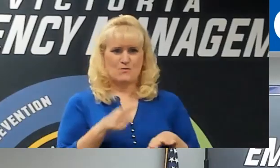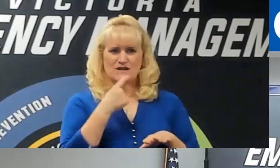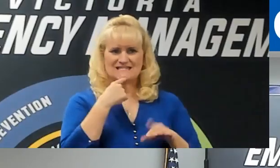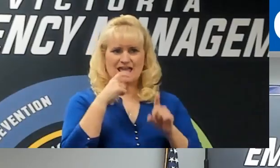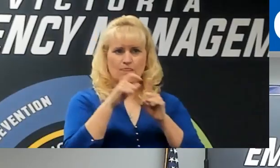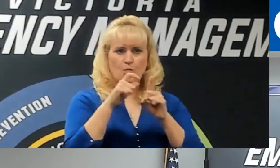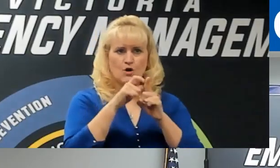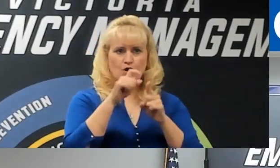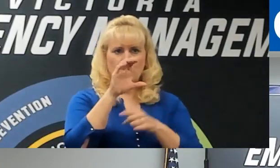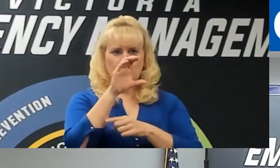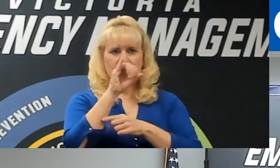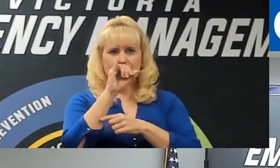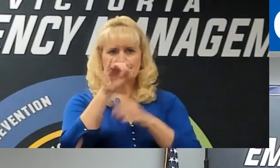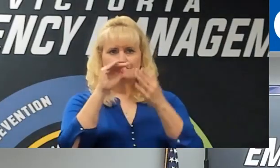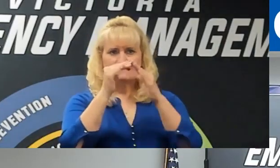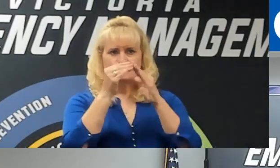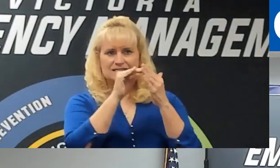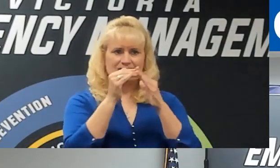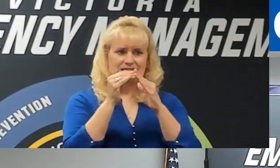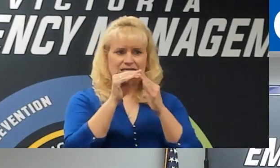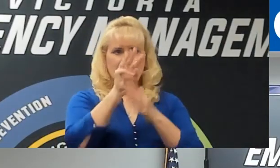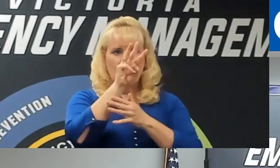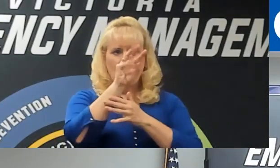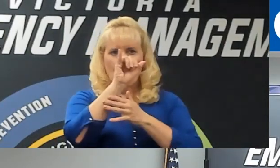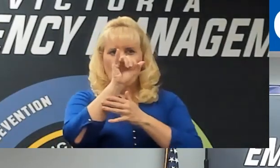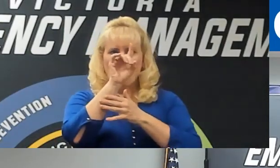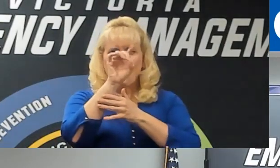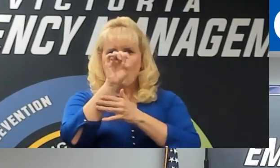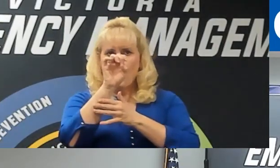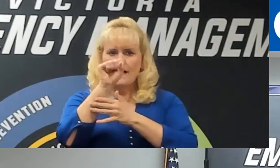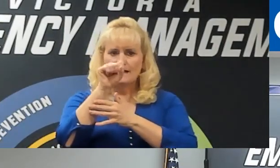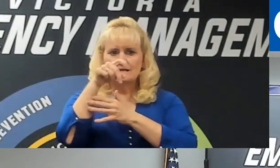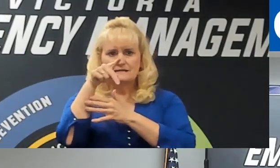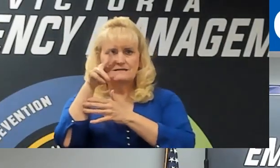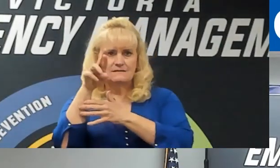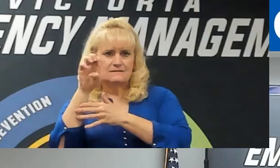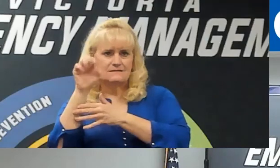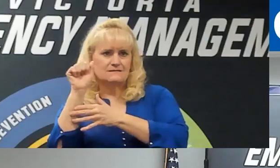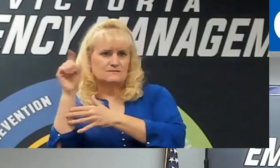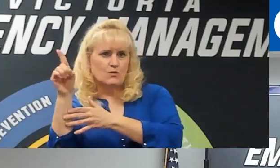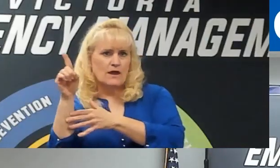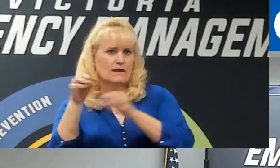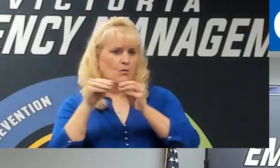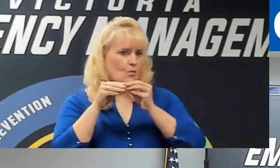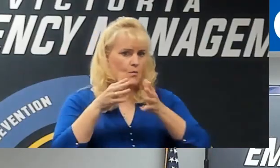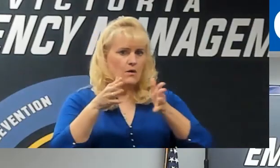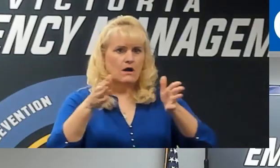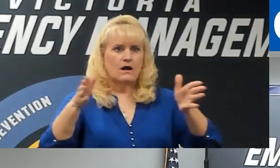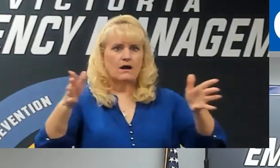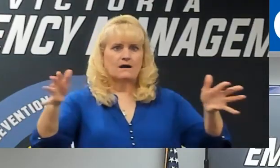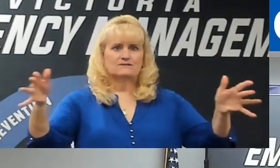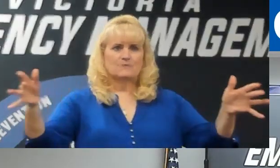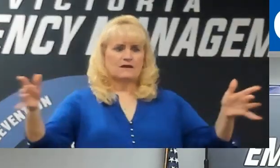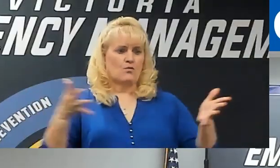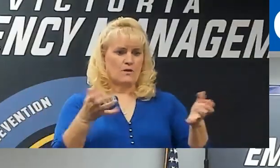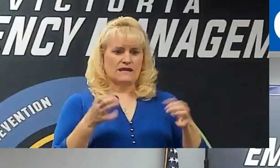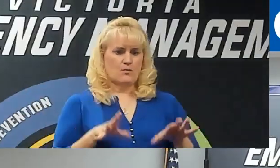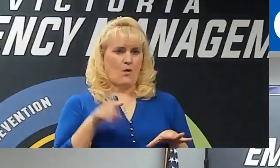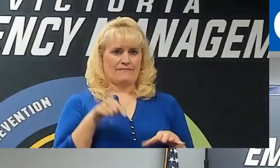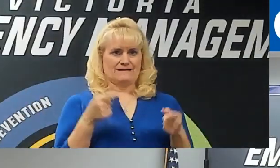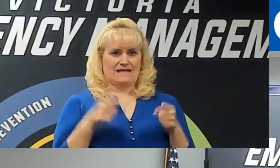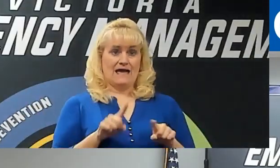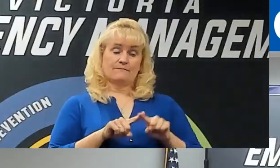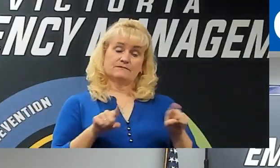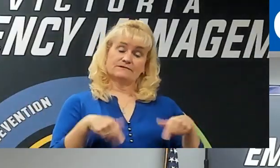So, I mean, the W word, whatever that is. Yeah, because that's one thing we try to avoid the whole time. This is where we didn't want to be and where we're at it now.